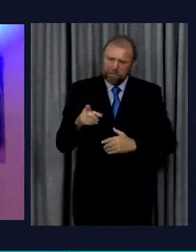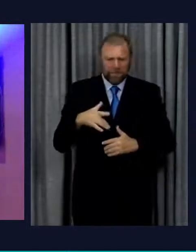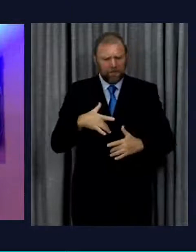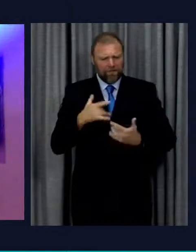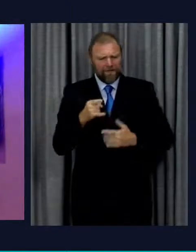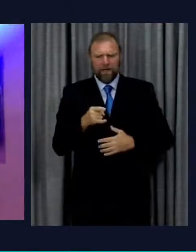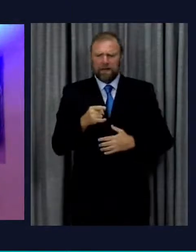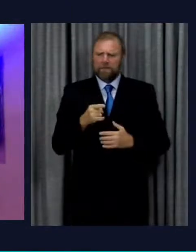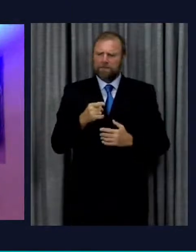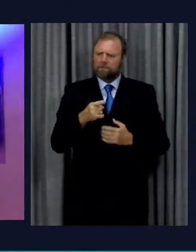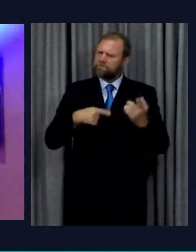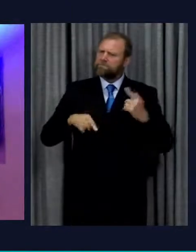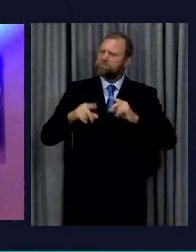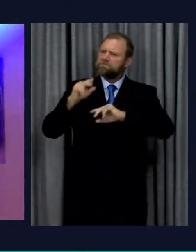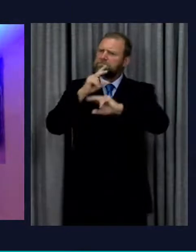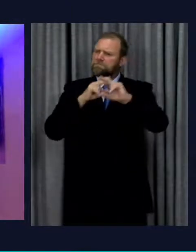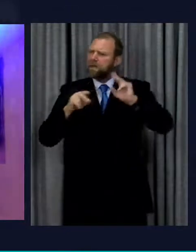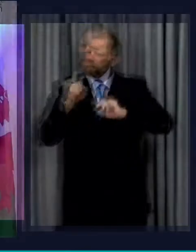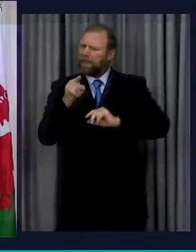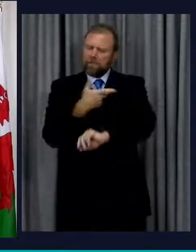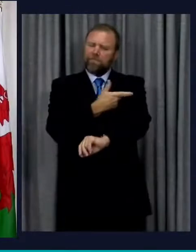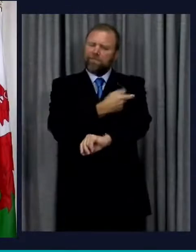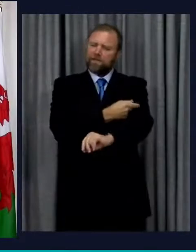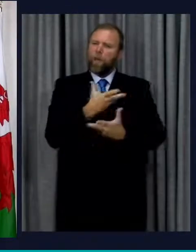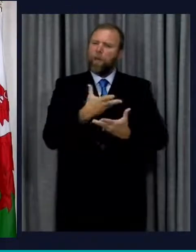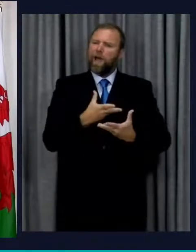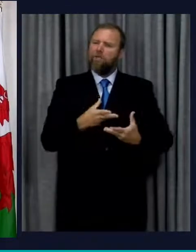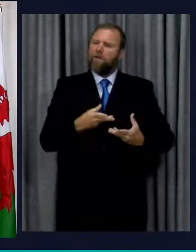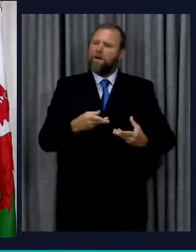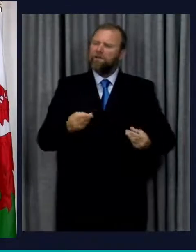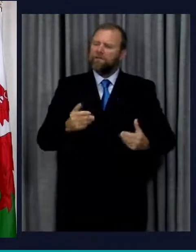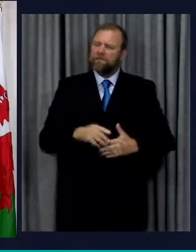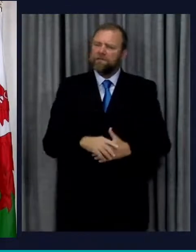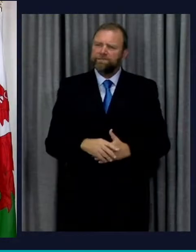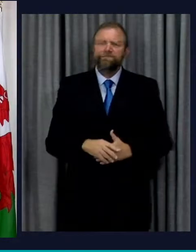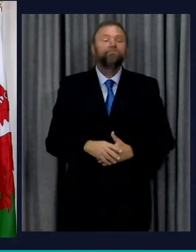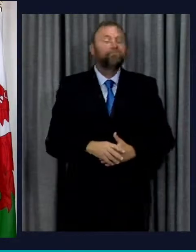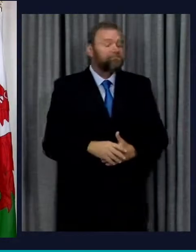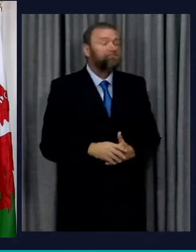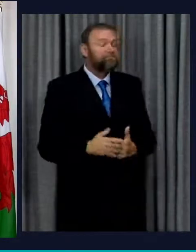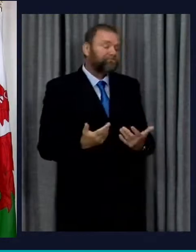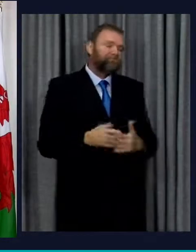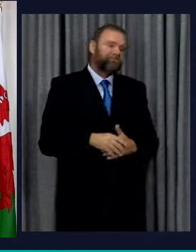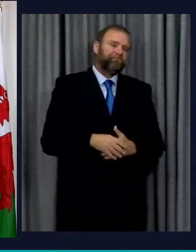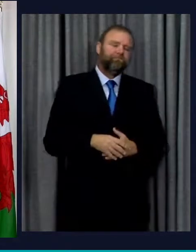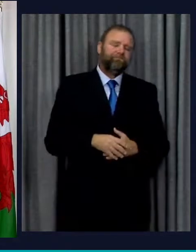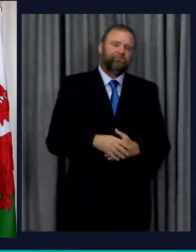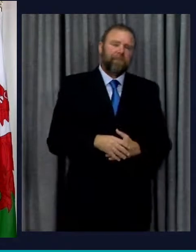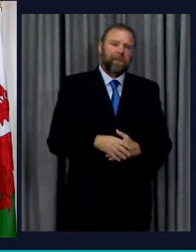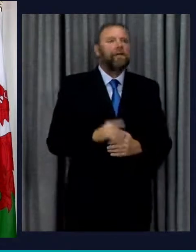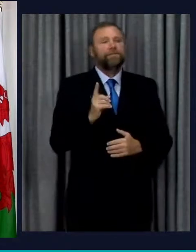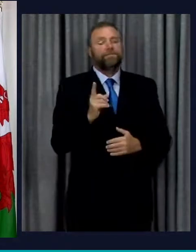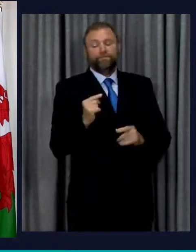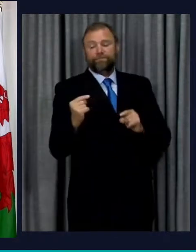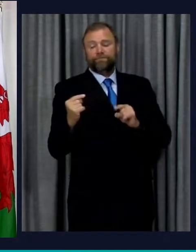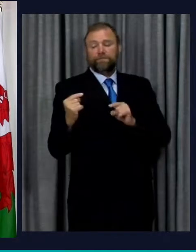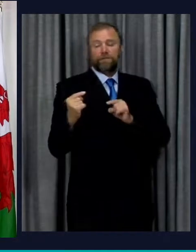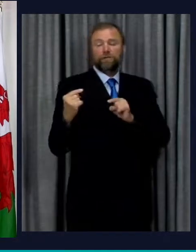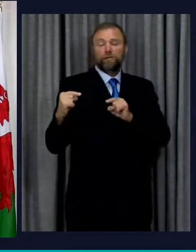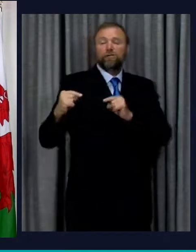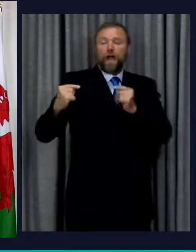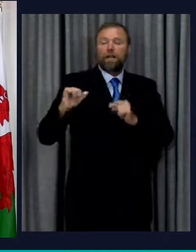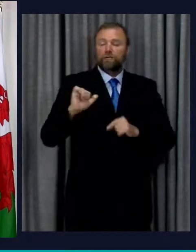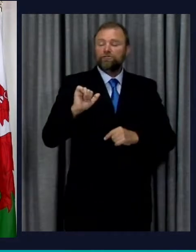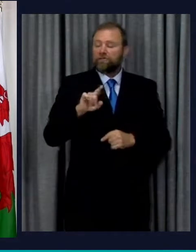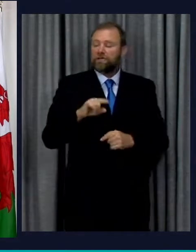starting potentially to wear off. Yes, so we have this challenge, don't we, in that the vaccines we have, there are